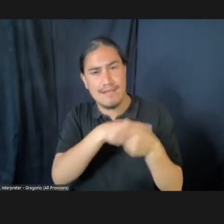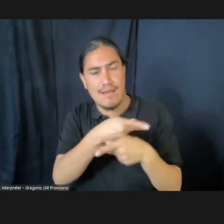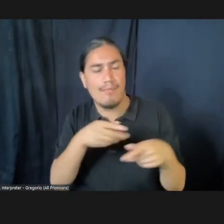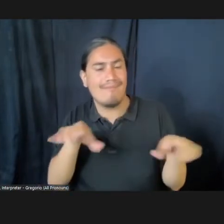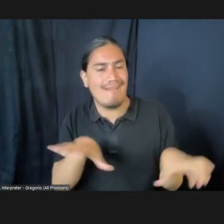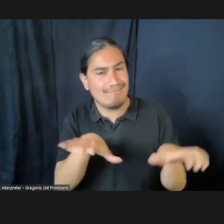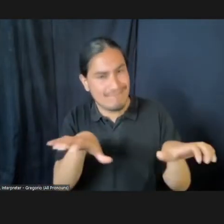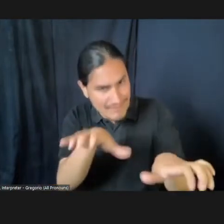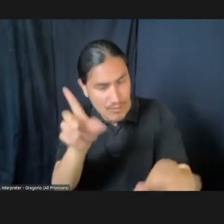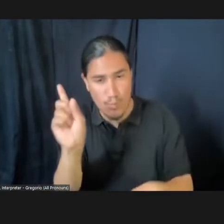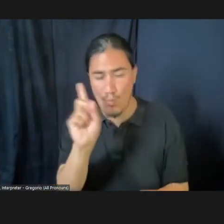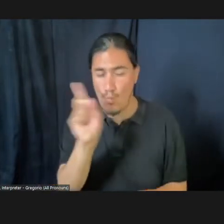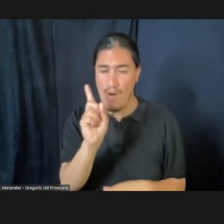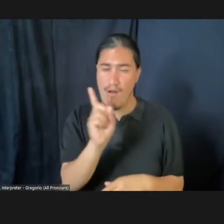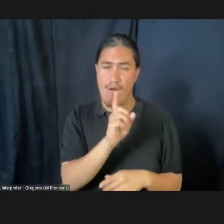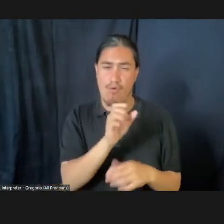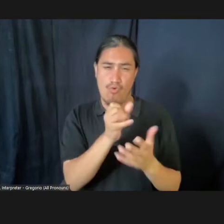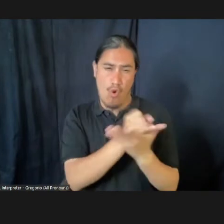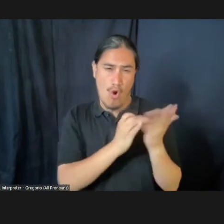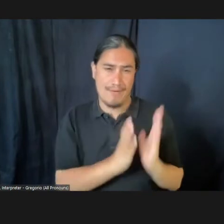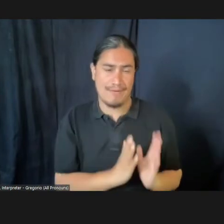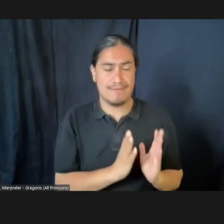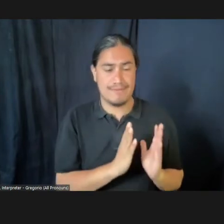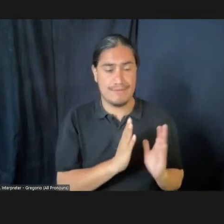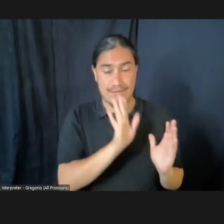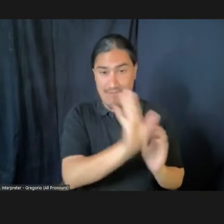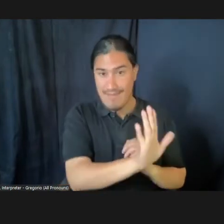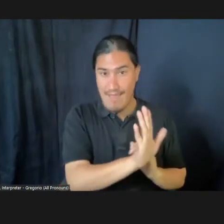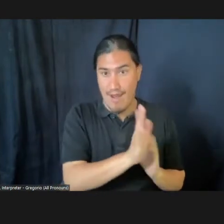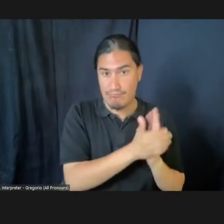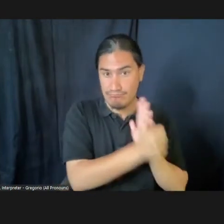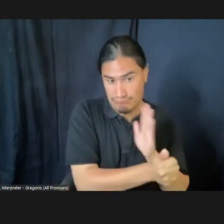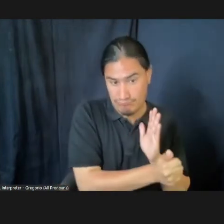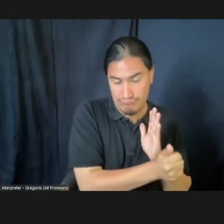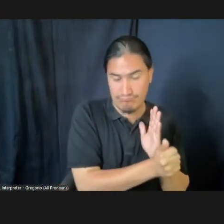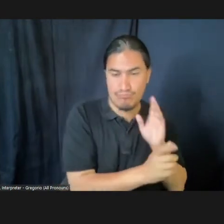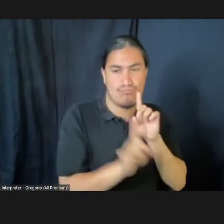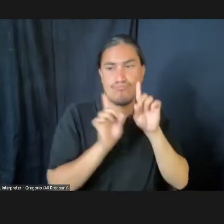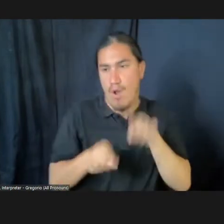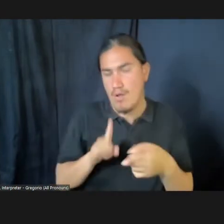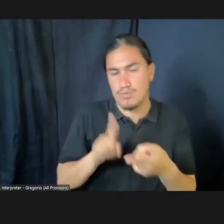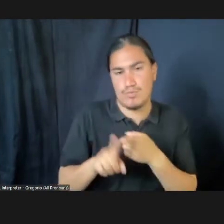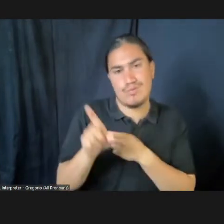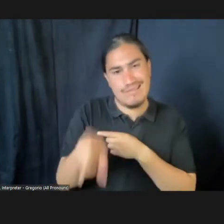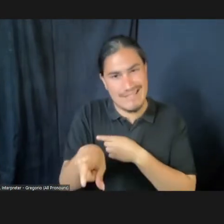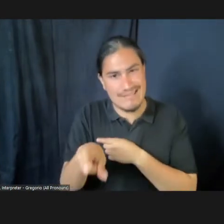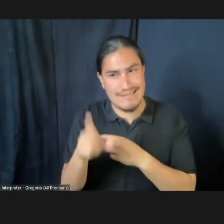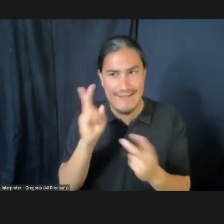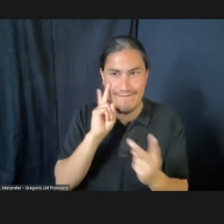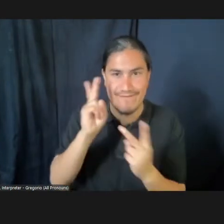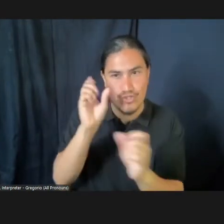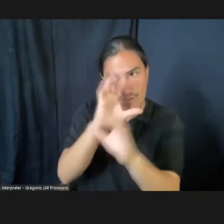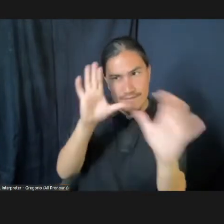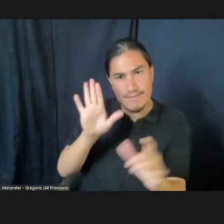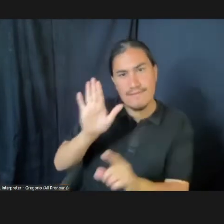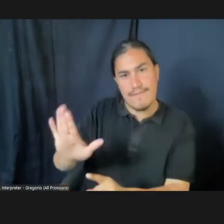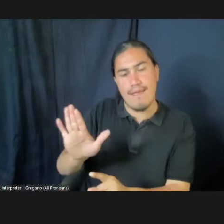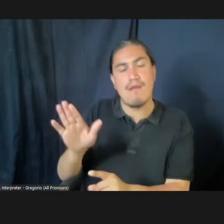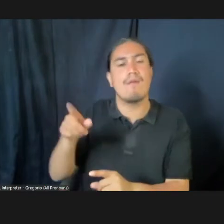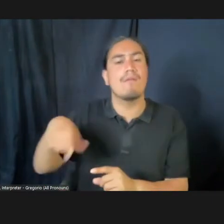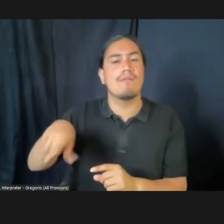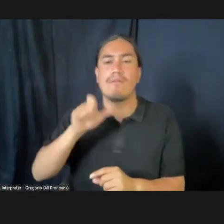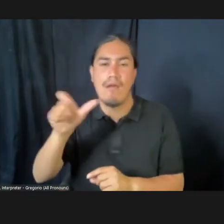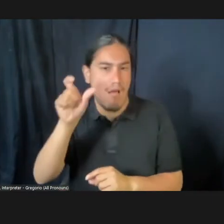artist employs the assets of his or her craft in response to the needs and visions of non-arts partners as determined through